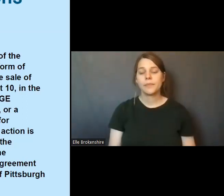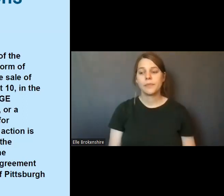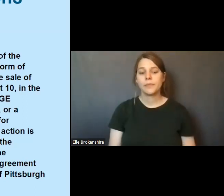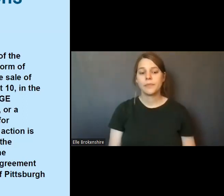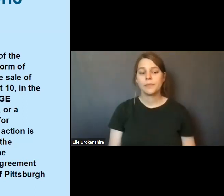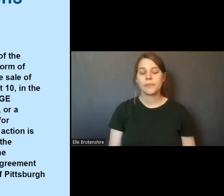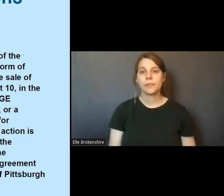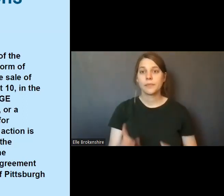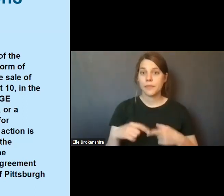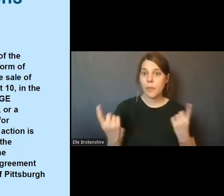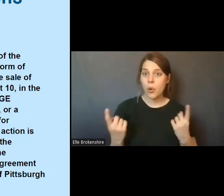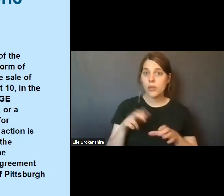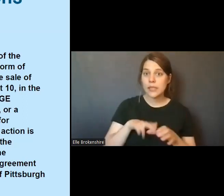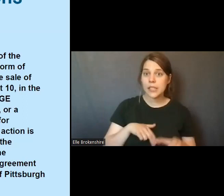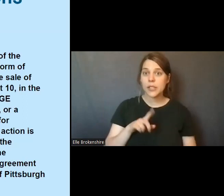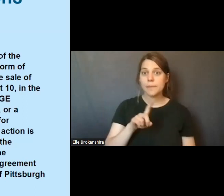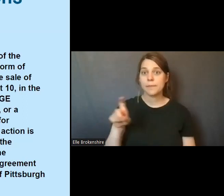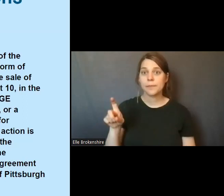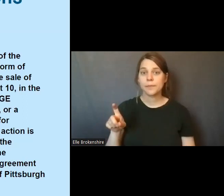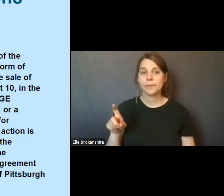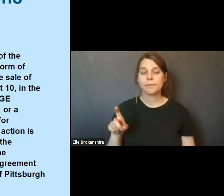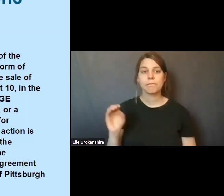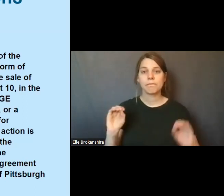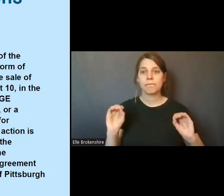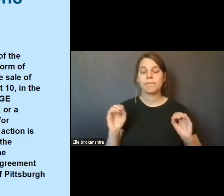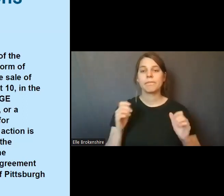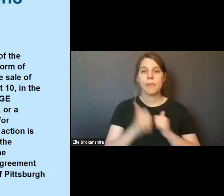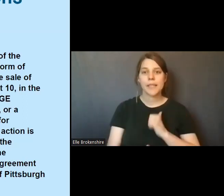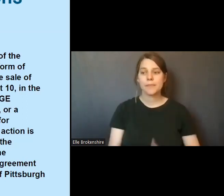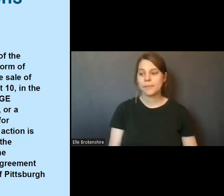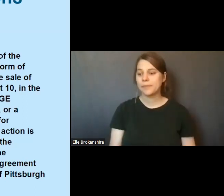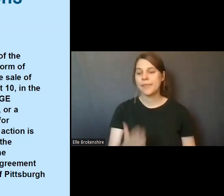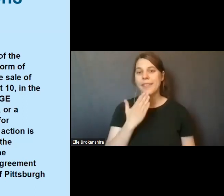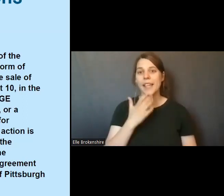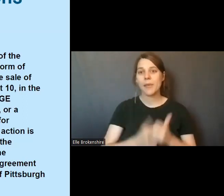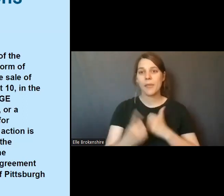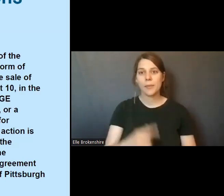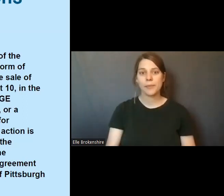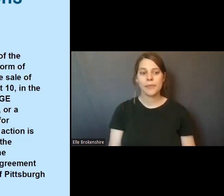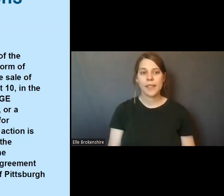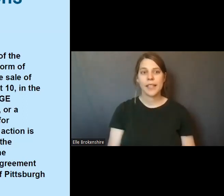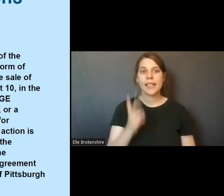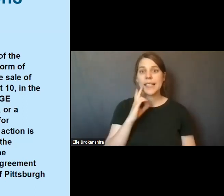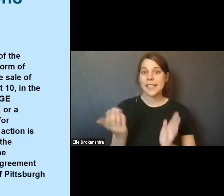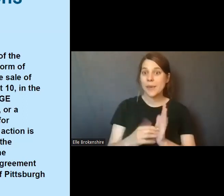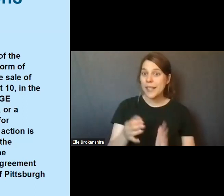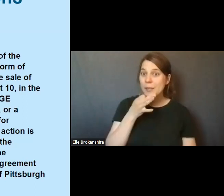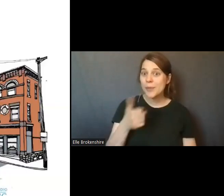Any opposed or abstentions? Great, the motion carries. Thank you all. We'll see you back here soon, hopefully.